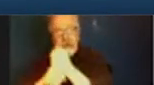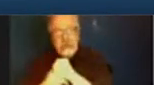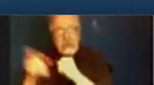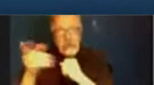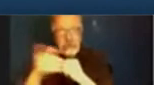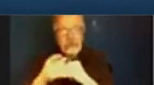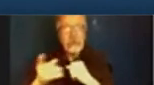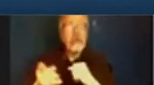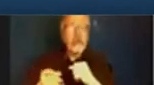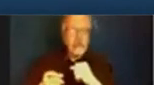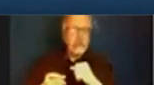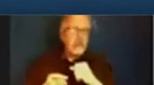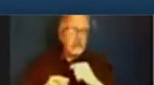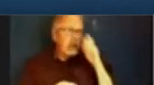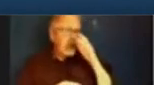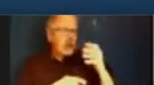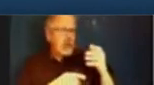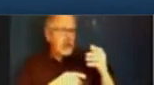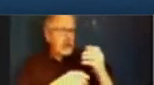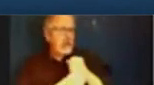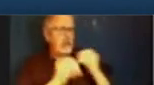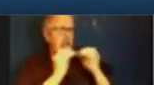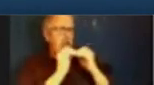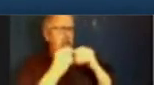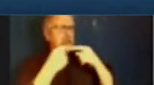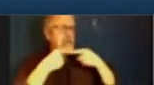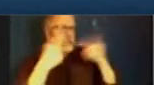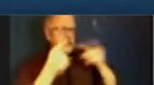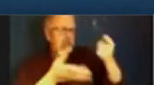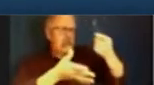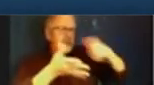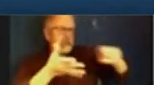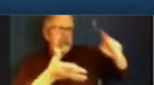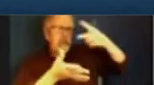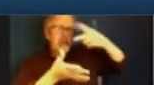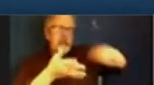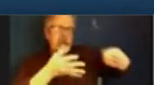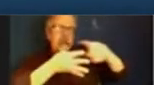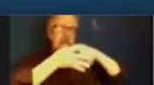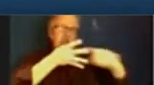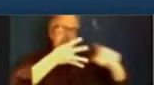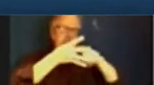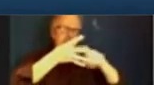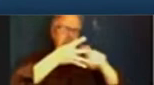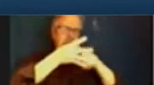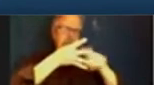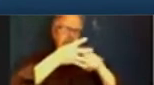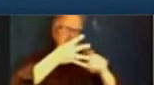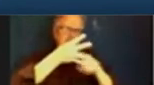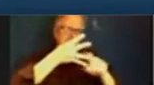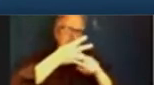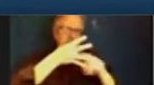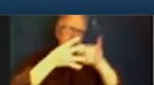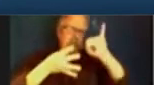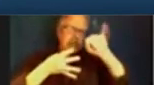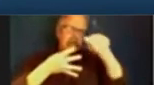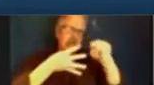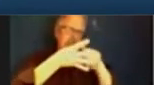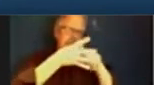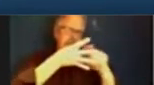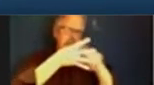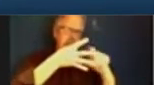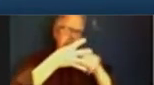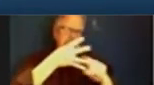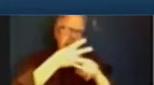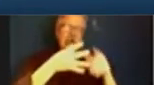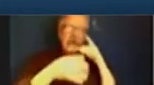days. Again, we expect to launch mid-month here in January. So that will be available to the public. And then for tests